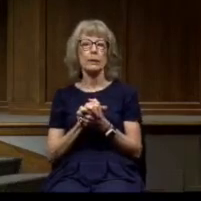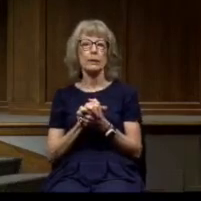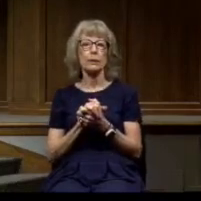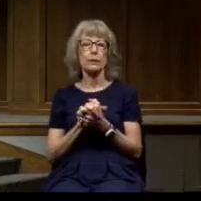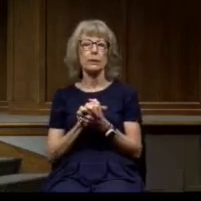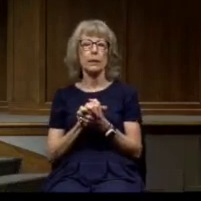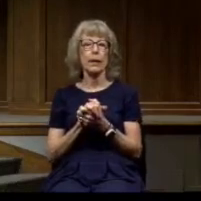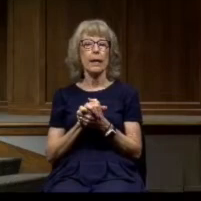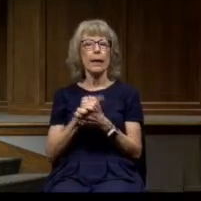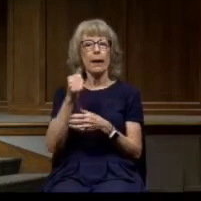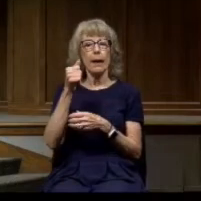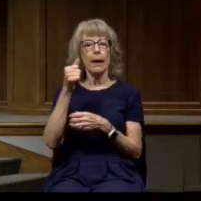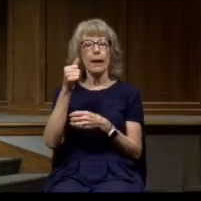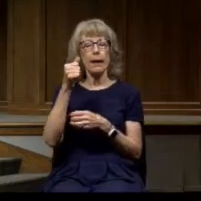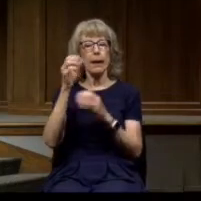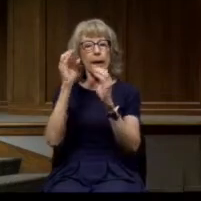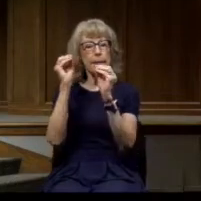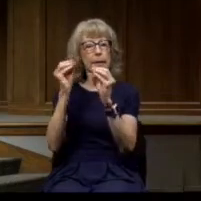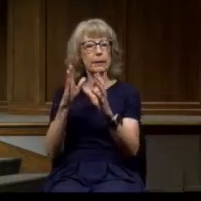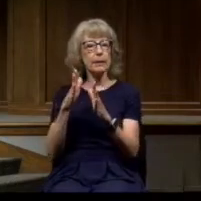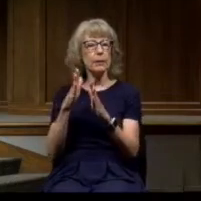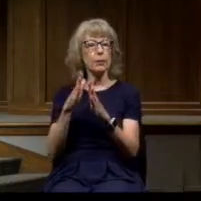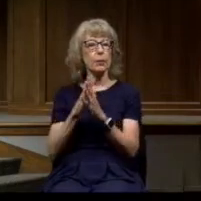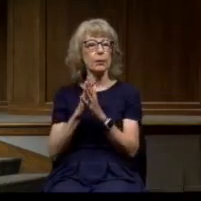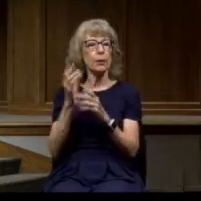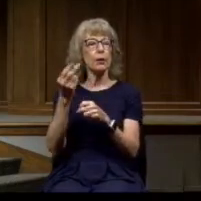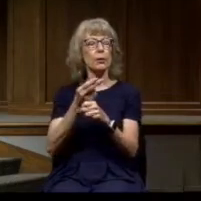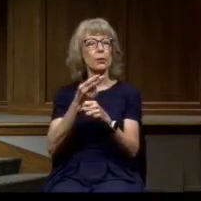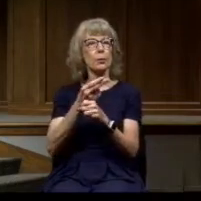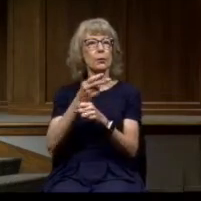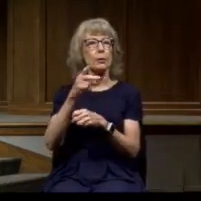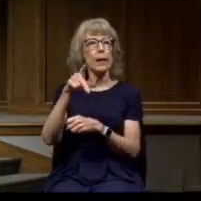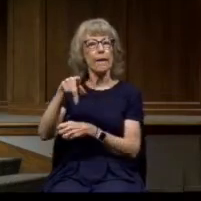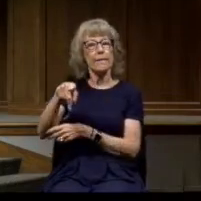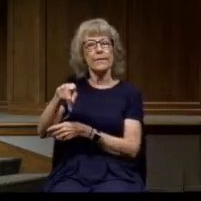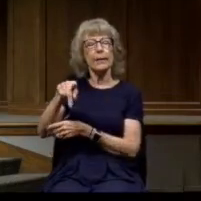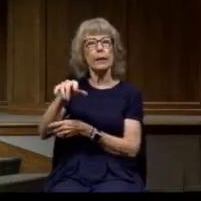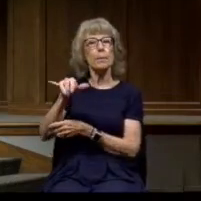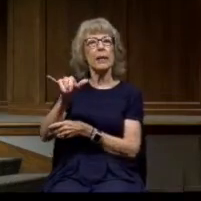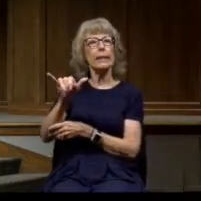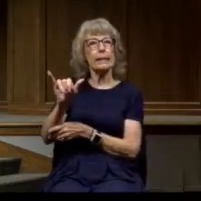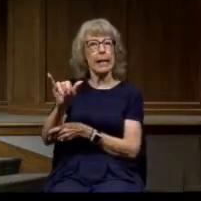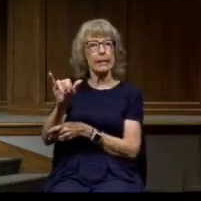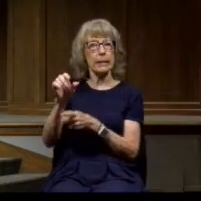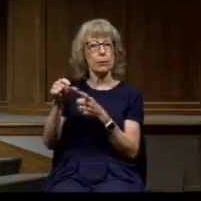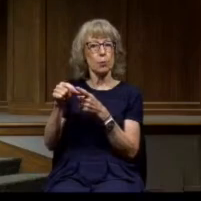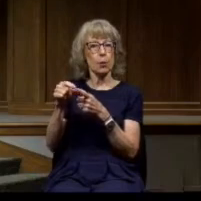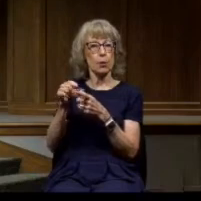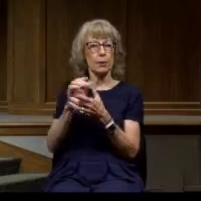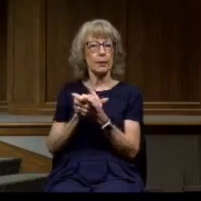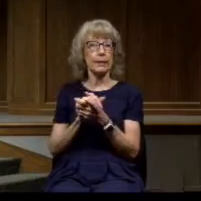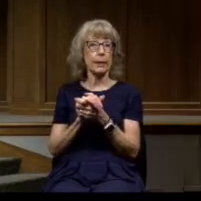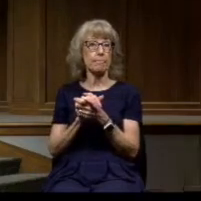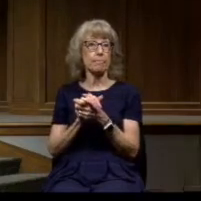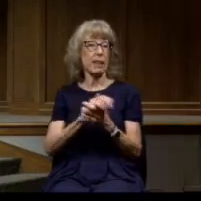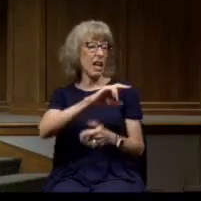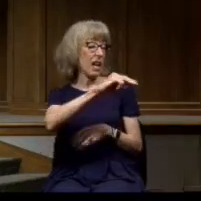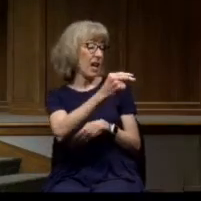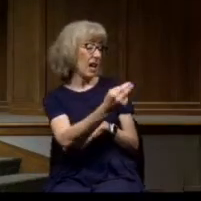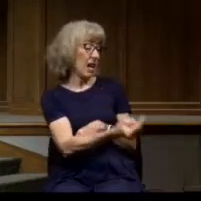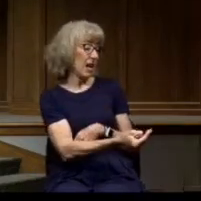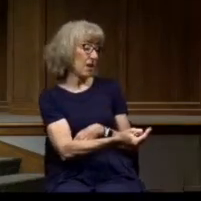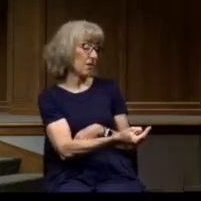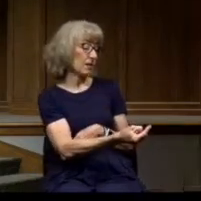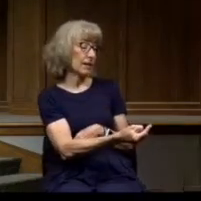Yancey. Philip Yancey, who stood on this stage just a few months ago, said this. He said, "If the gates of hell cannot